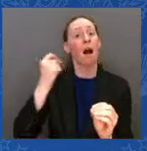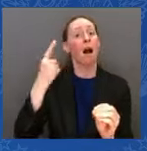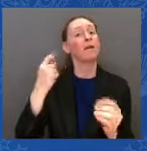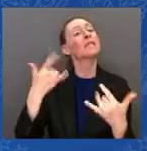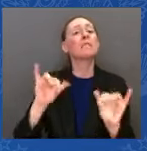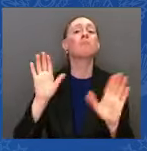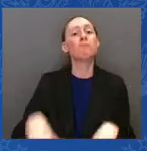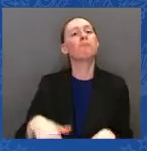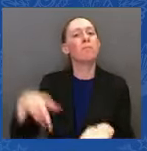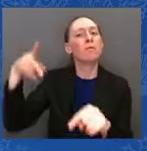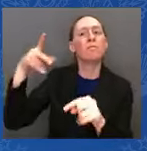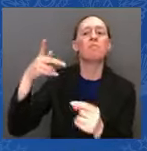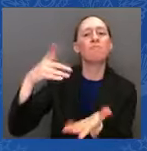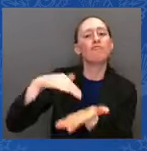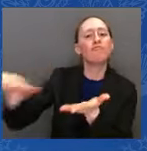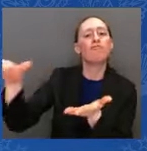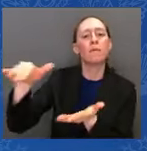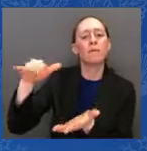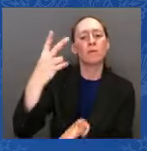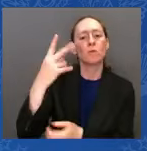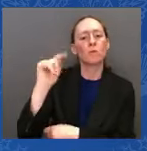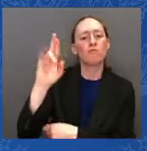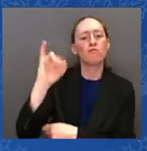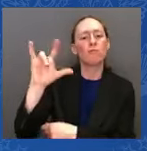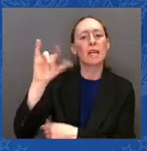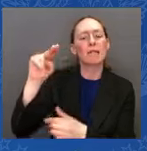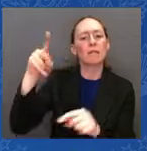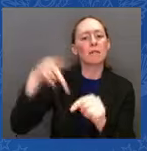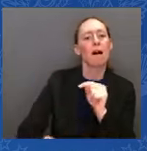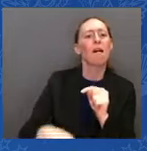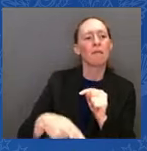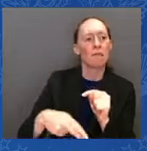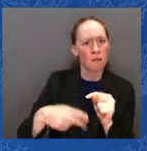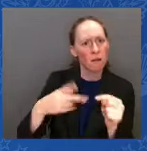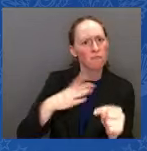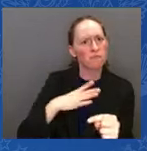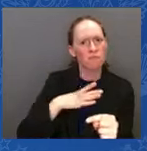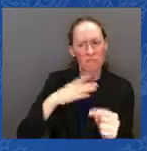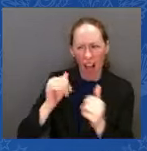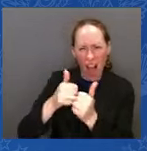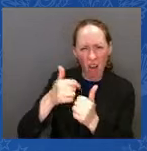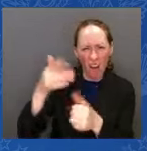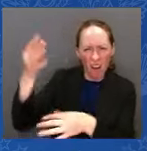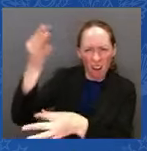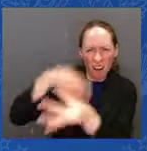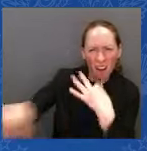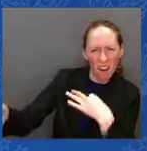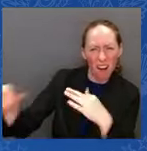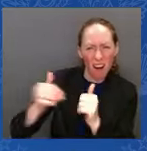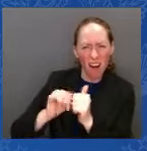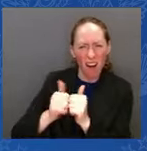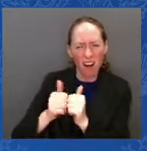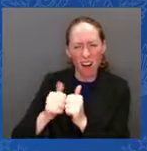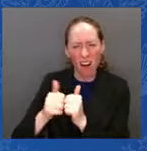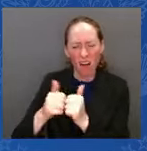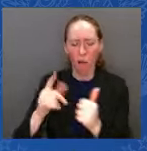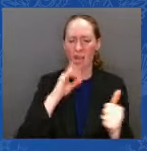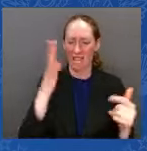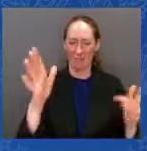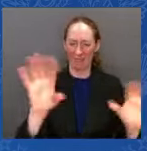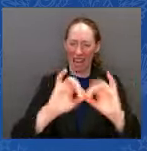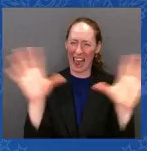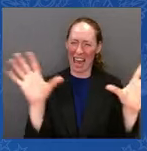paying a penny of it. Now, here's what that leaves us with. It's just basic sort of math. It leaves us with the requirement